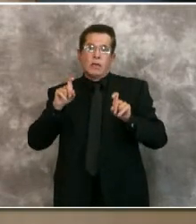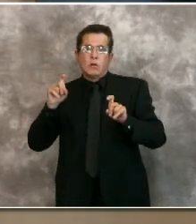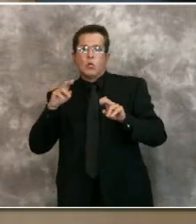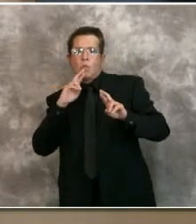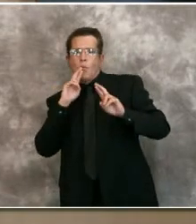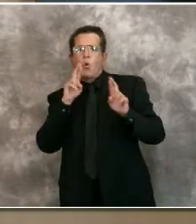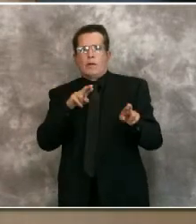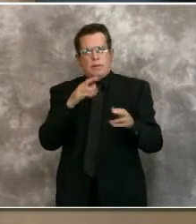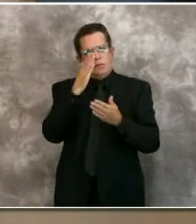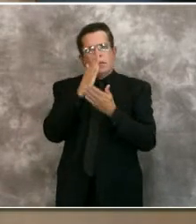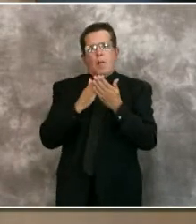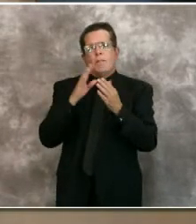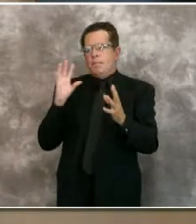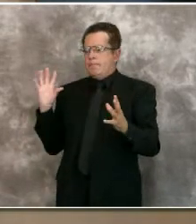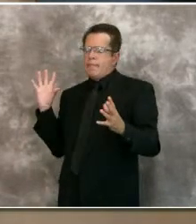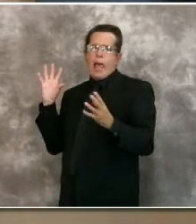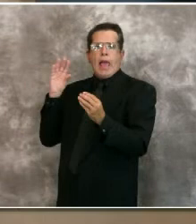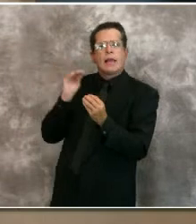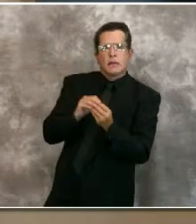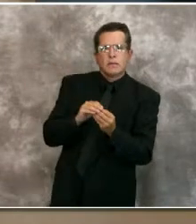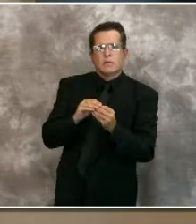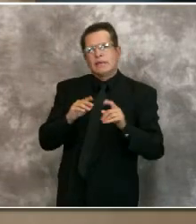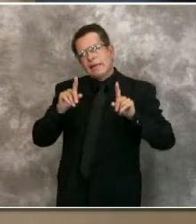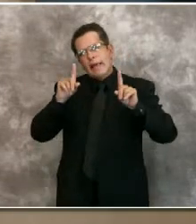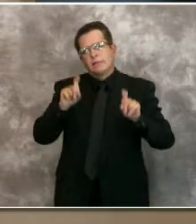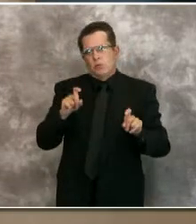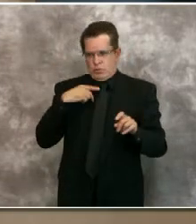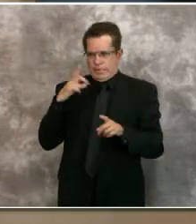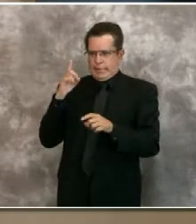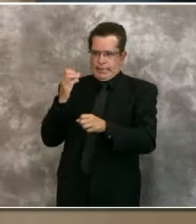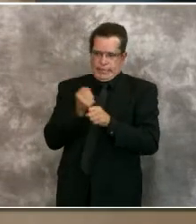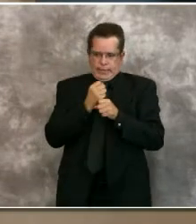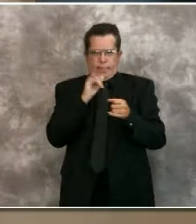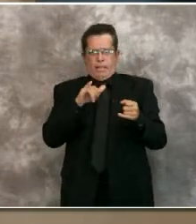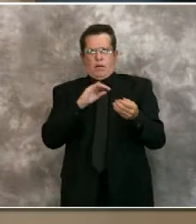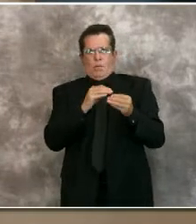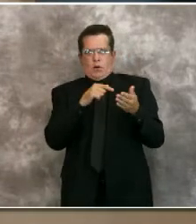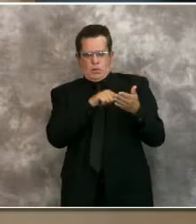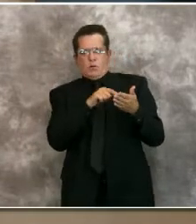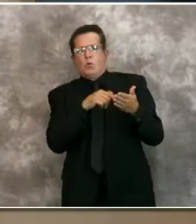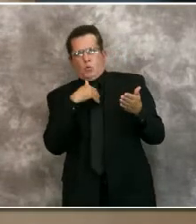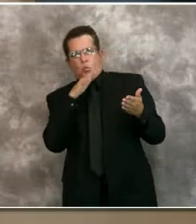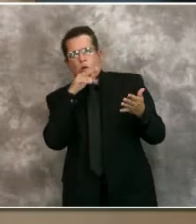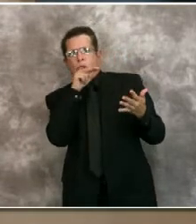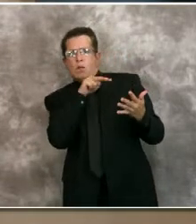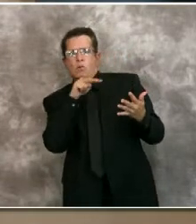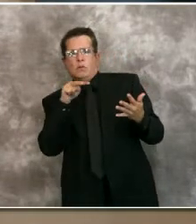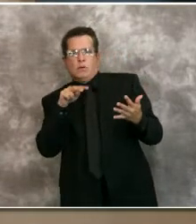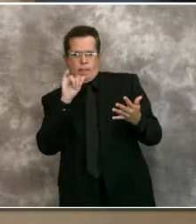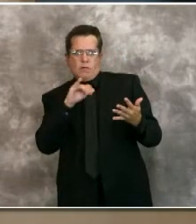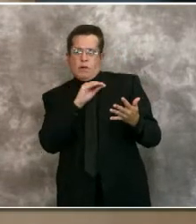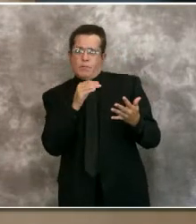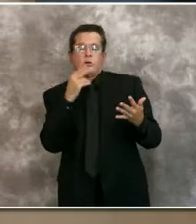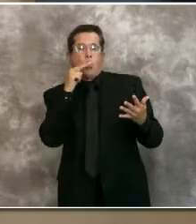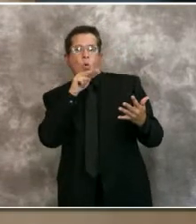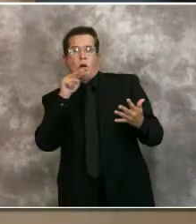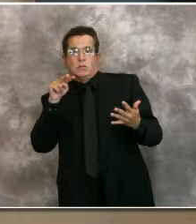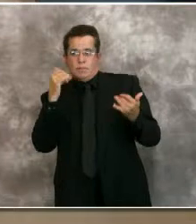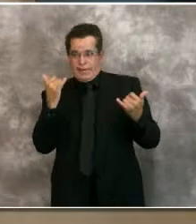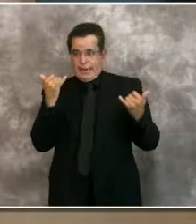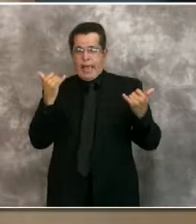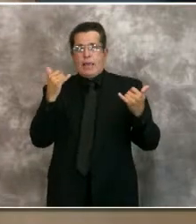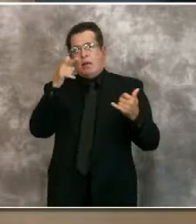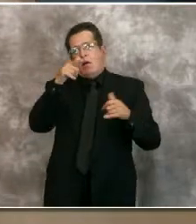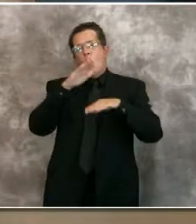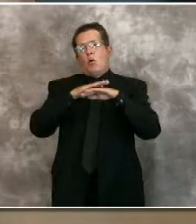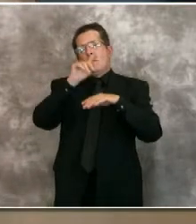reporting of a backlog of some testings that we had. And so we're going to work to maintain and keep our numbers up where they are. But as we go to today's chart